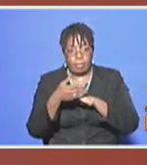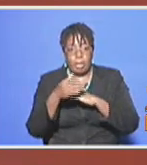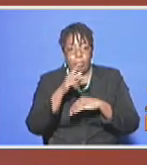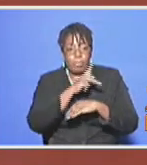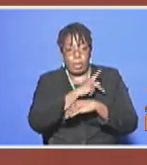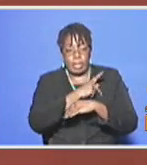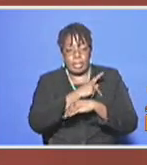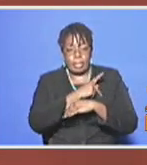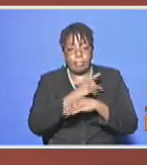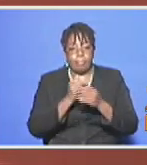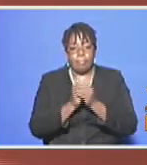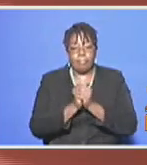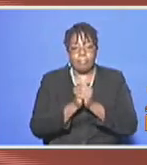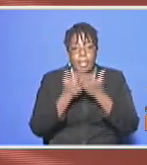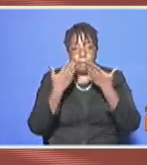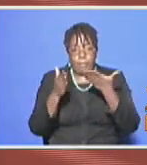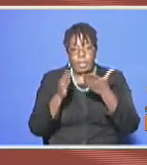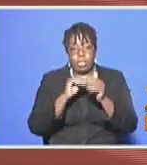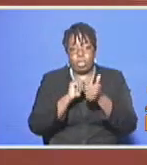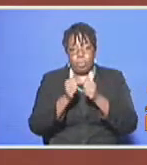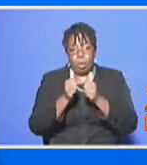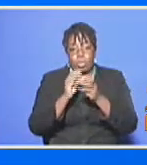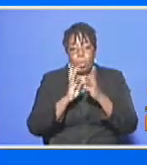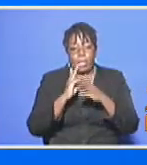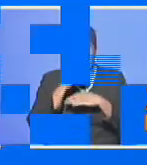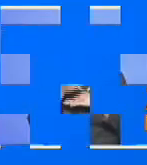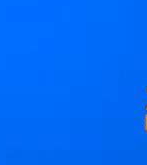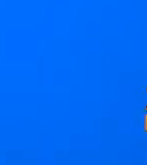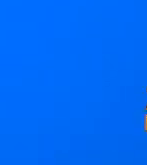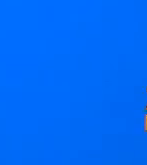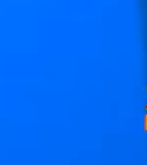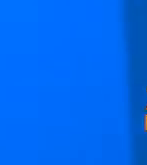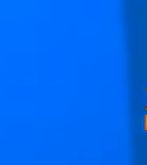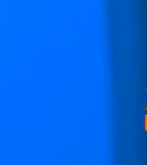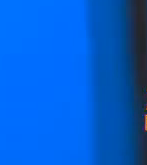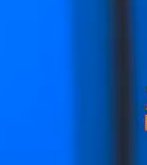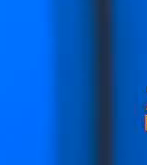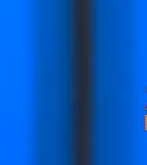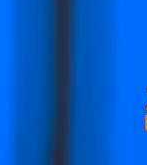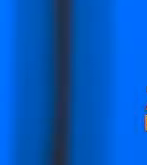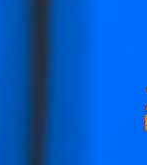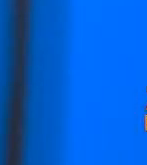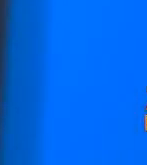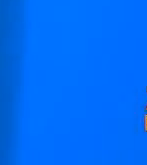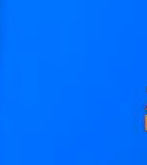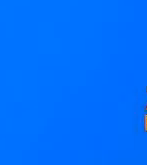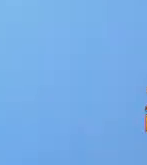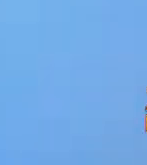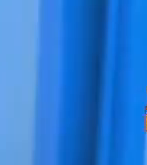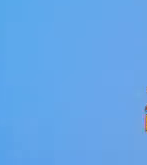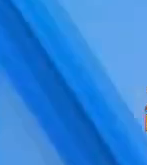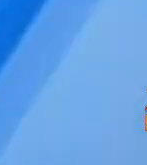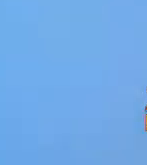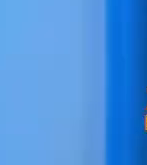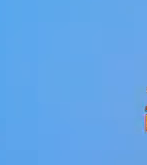look at sports. A quick check on weather when we return. This is ZNS Total